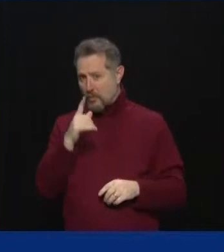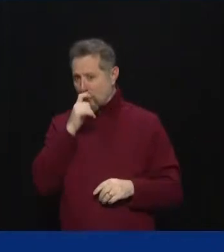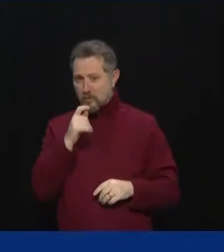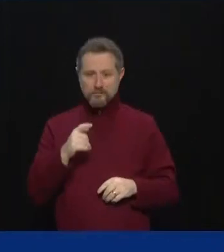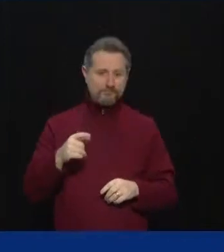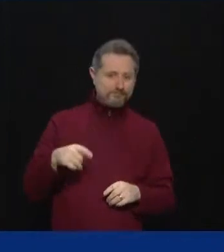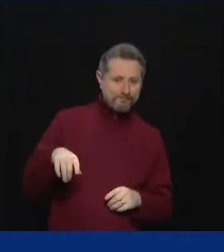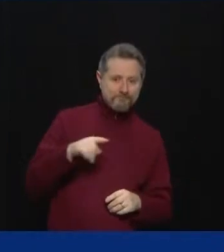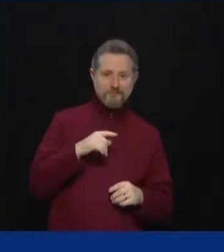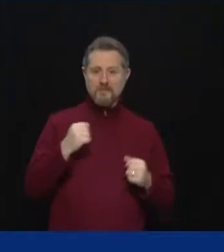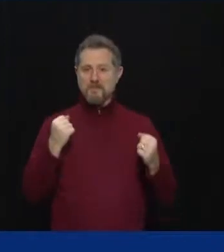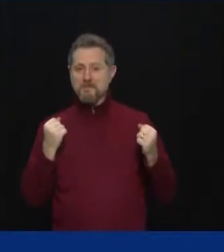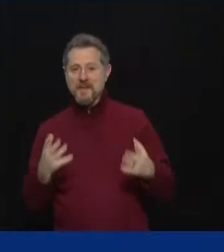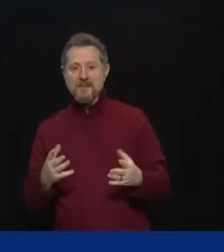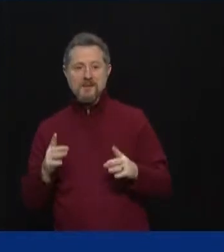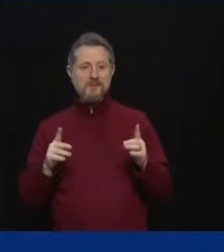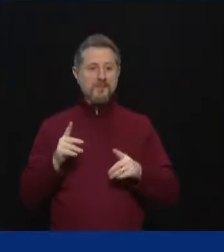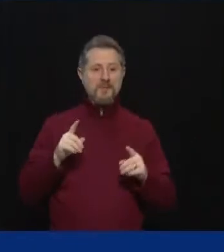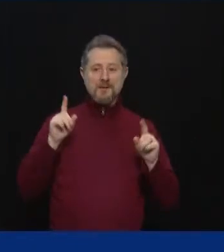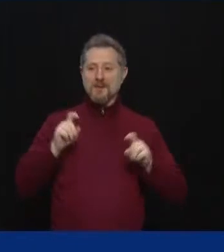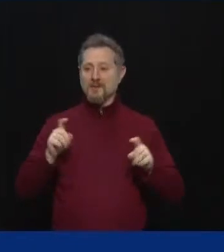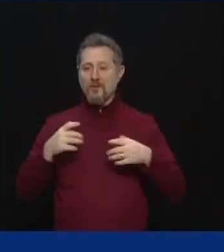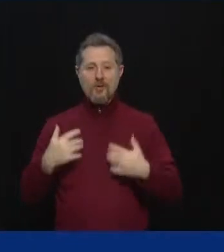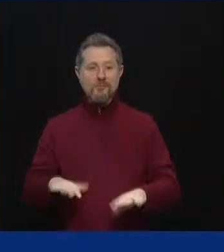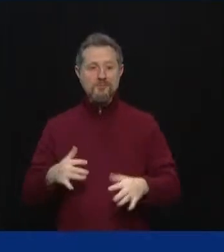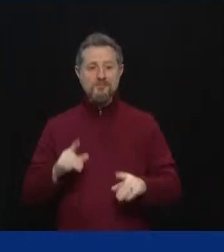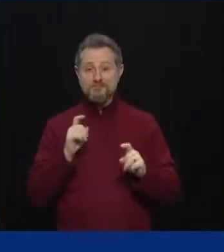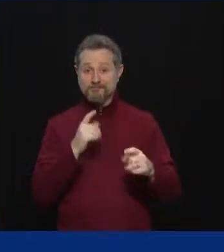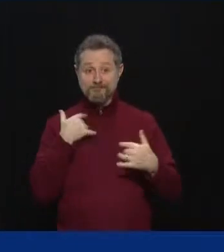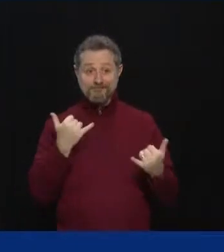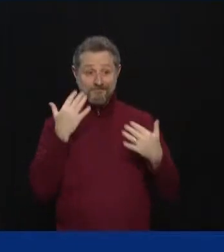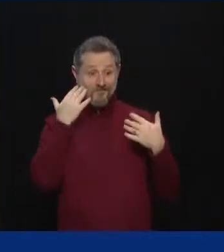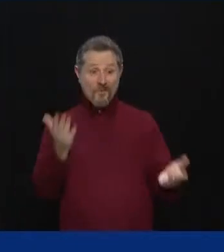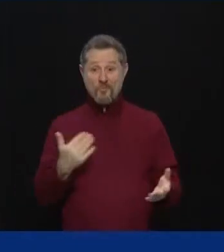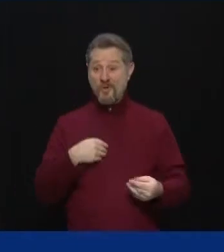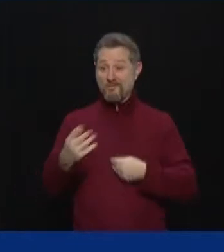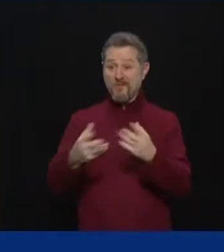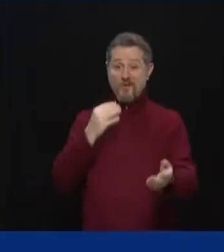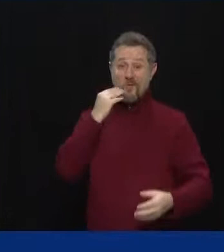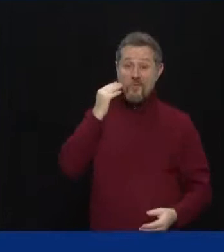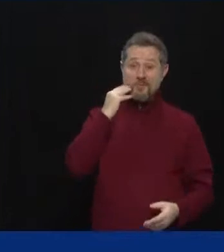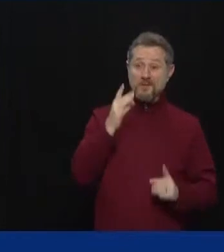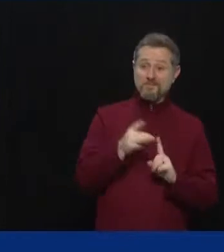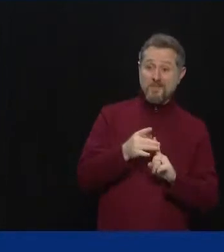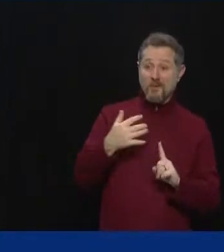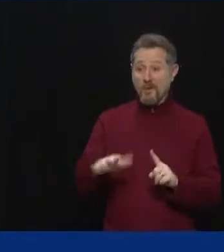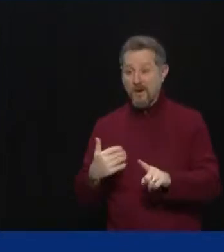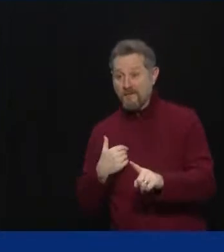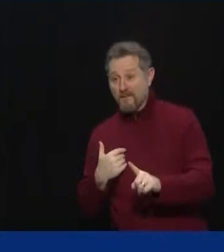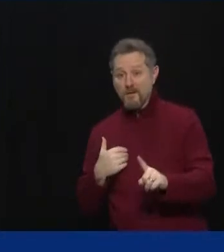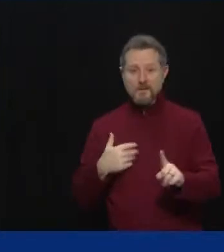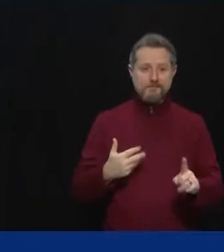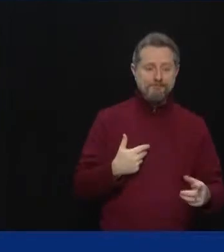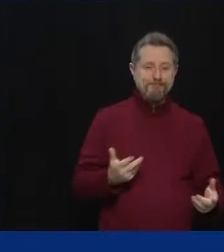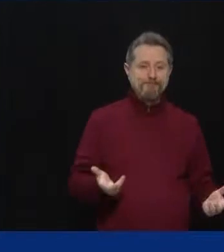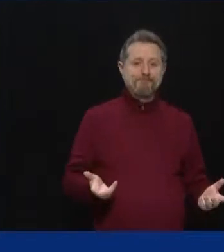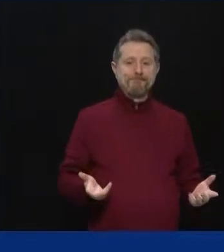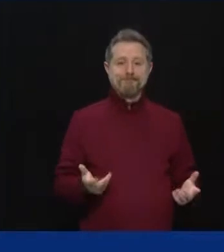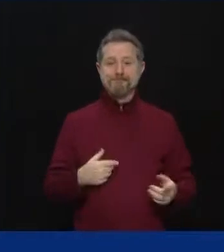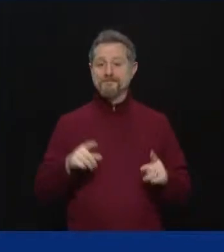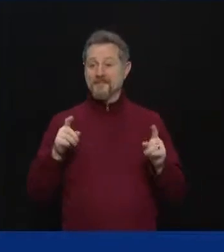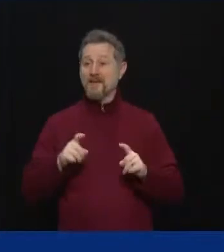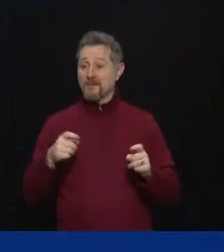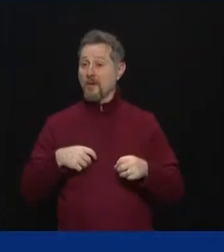realistic number that showed the positive cases. And in light of how the testing opportunities are